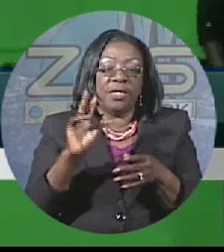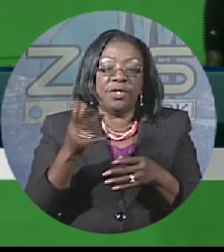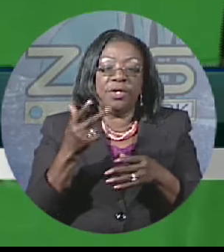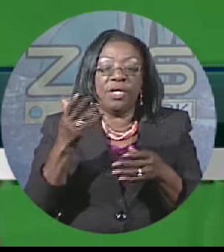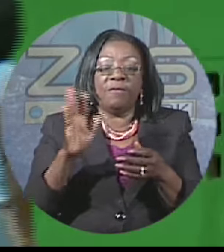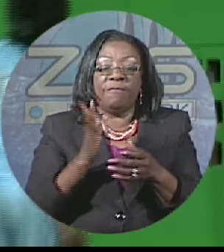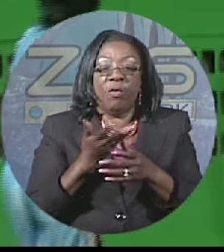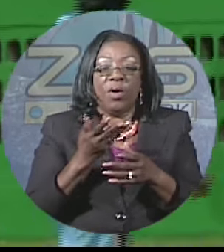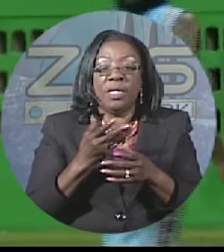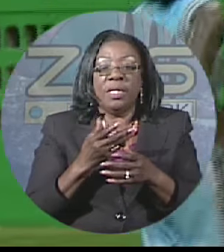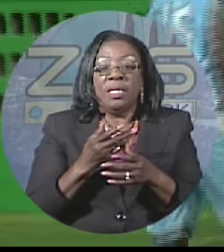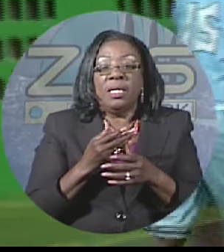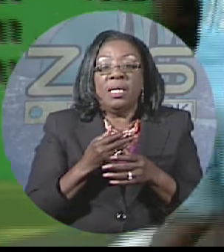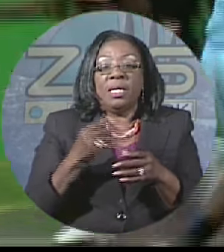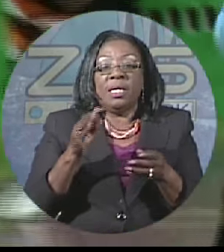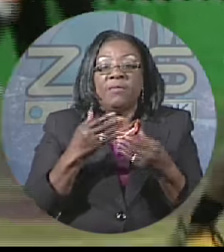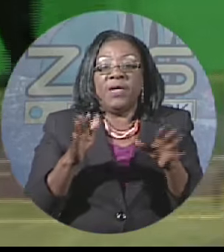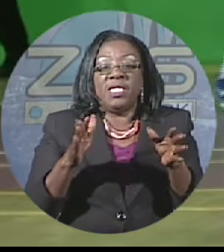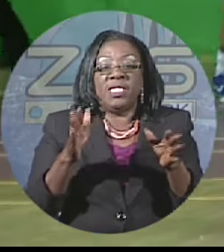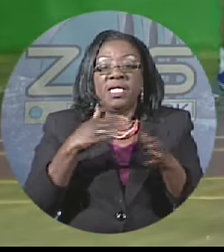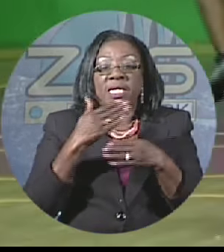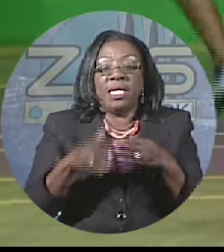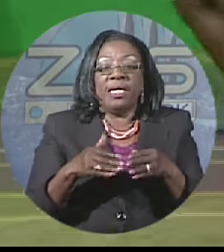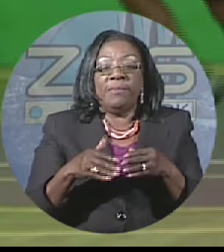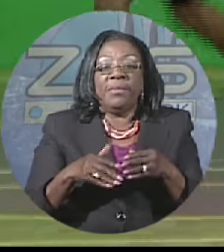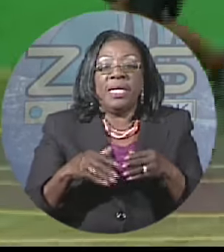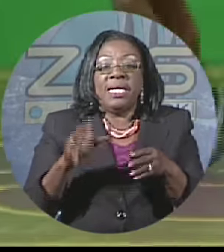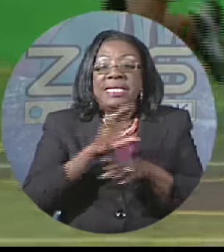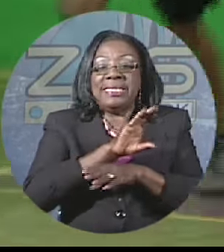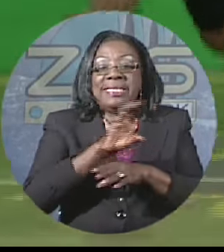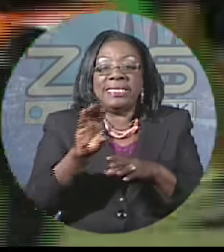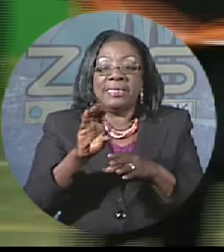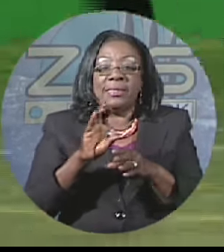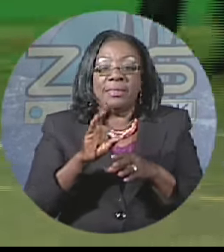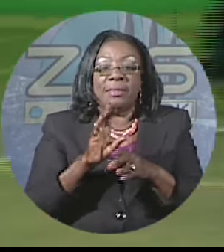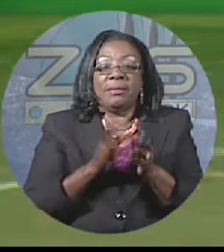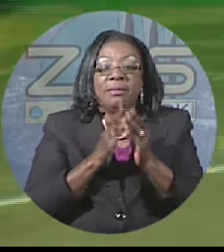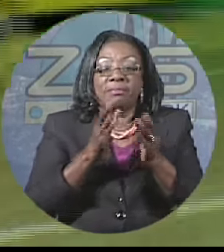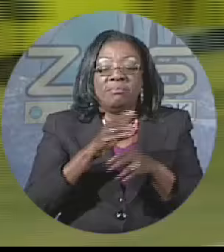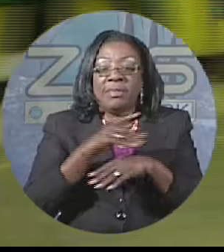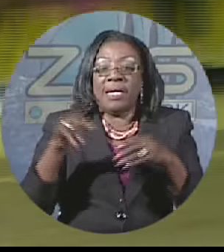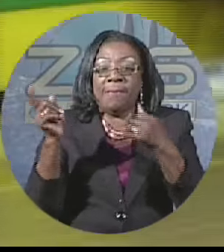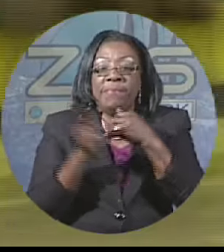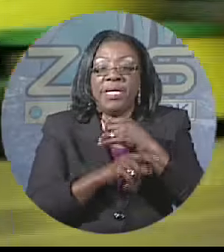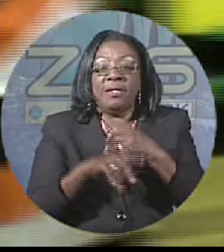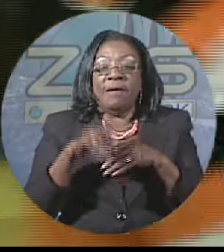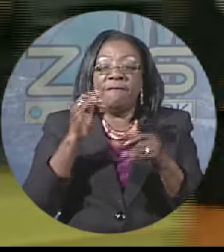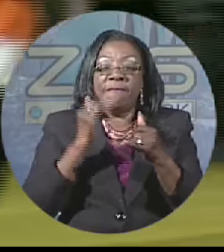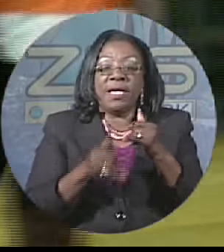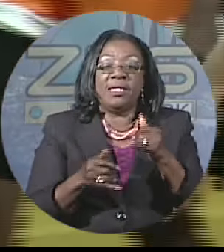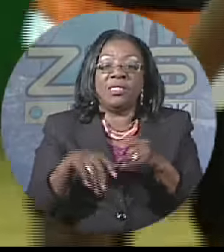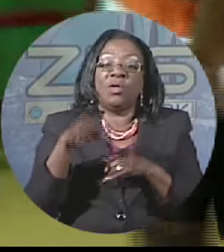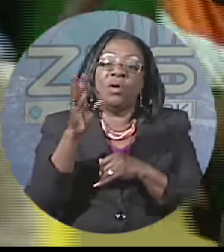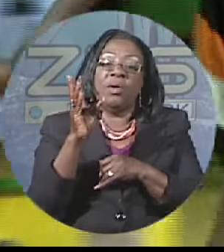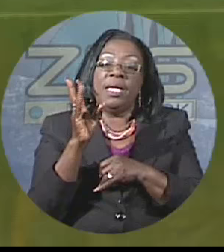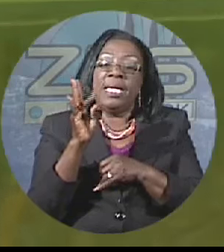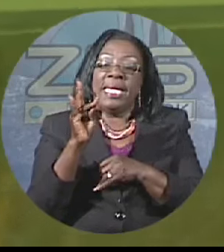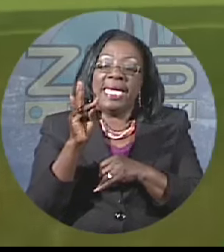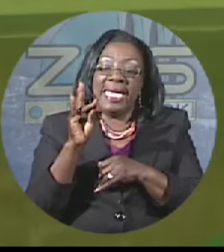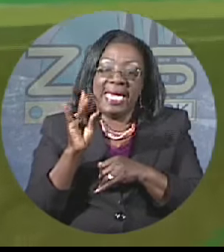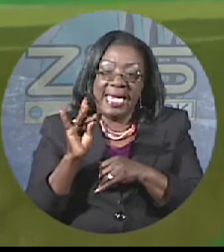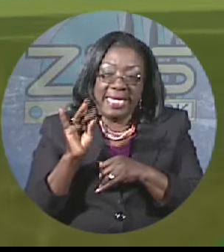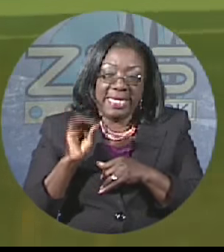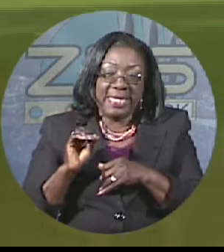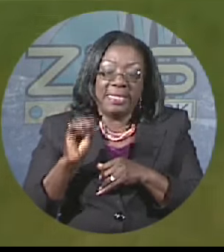and fourth quarter Cheetahs closing out the Cybot Queens in a blowout fashion, final score 80-65.